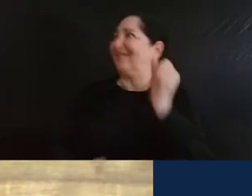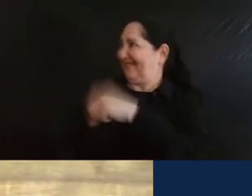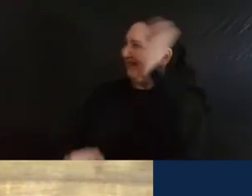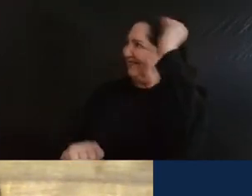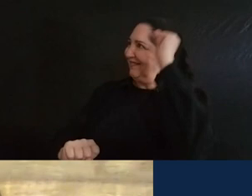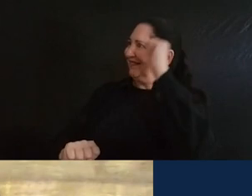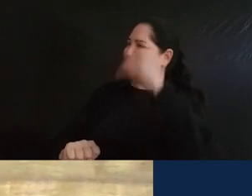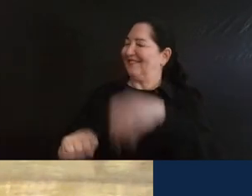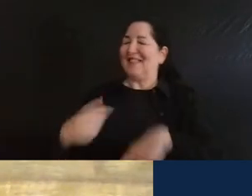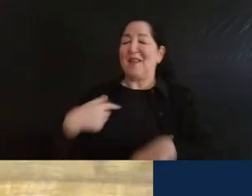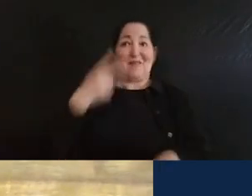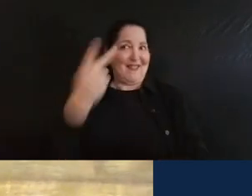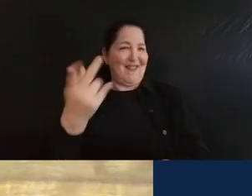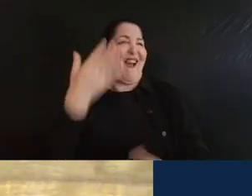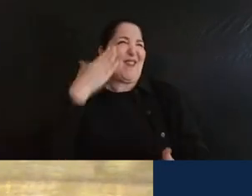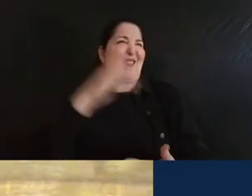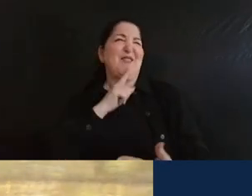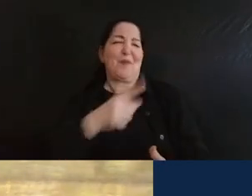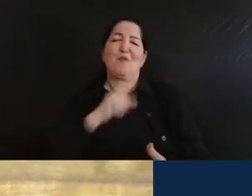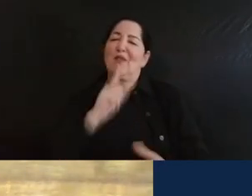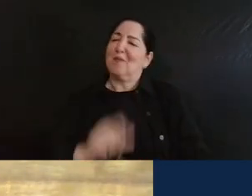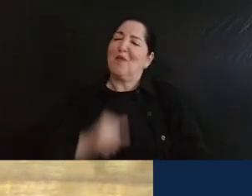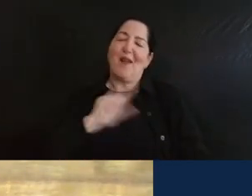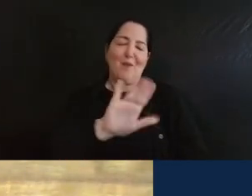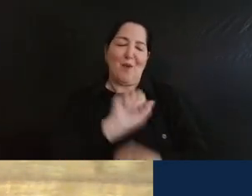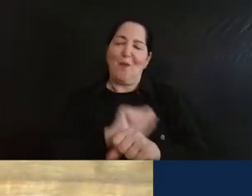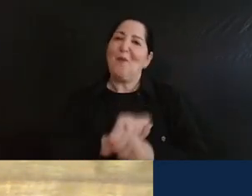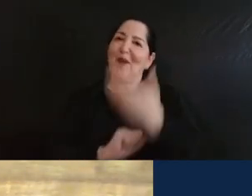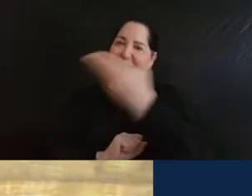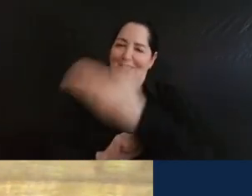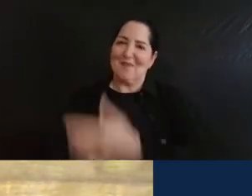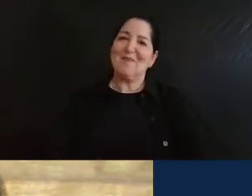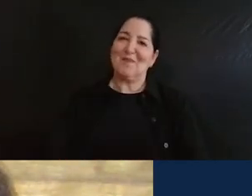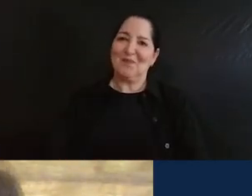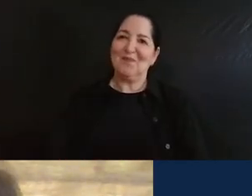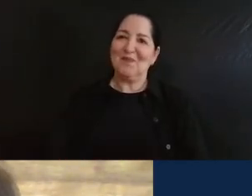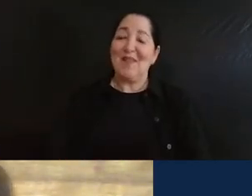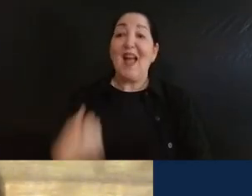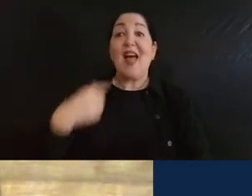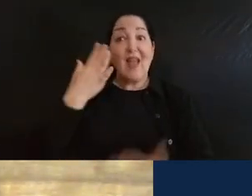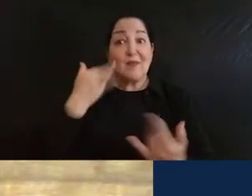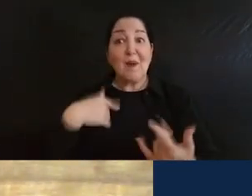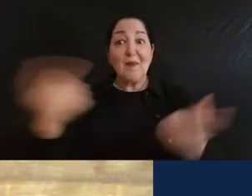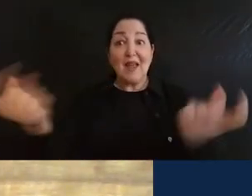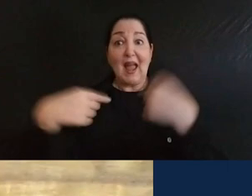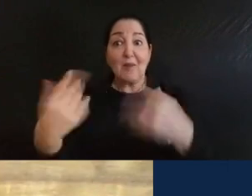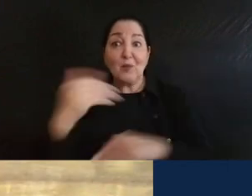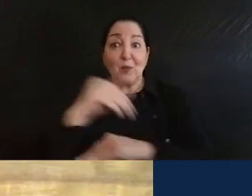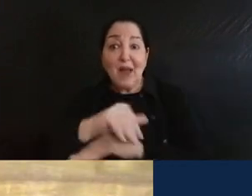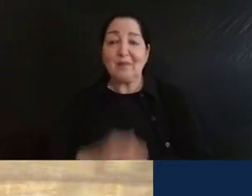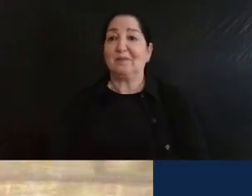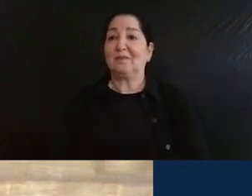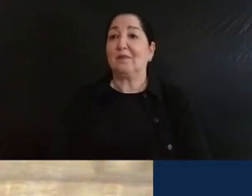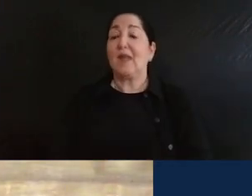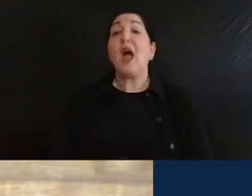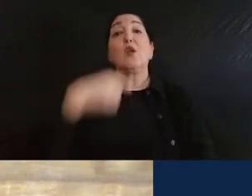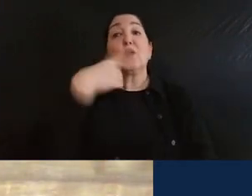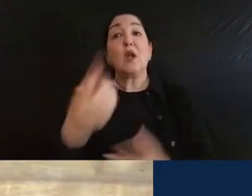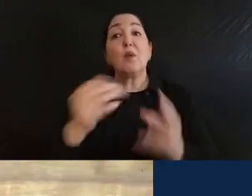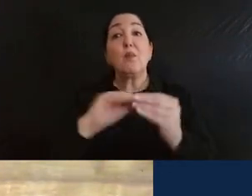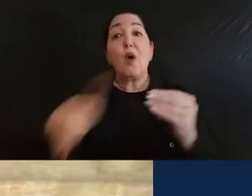and fun? Yeah. See that? I know that to be true. I'm really proud of the work you do there. And that's why we're here